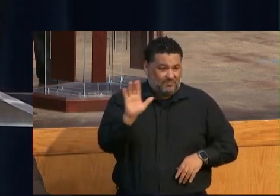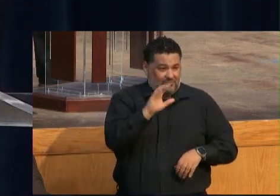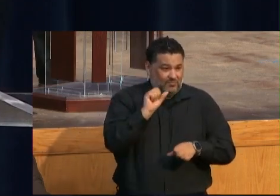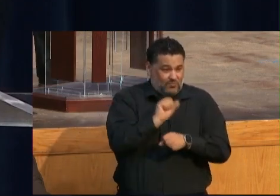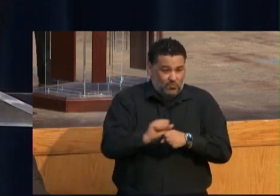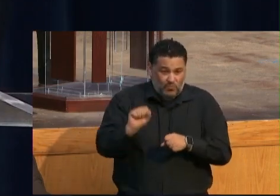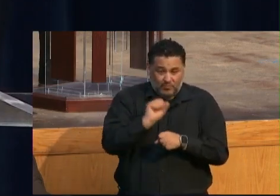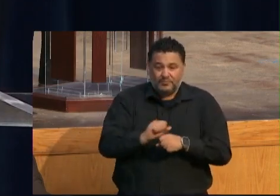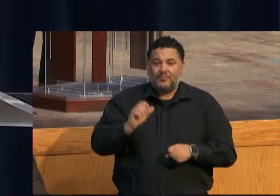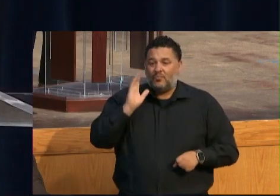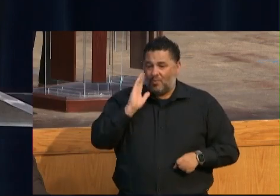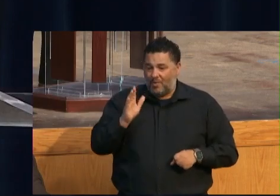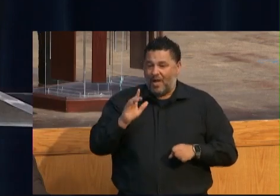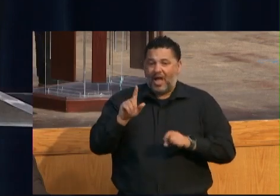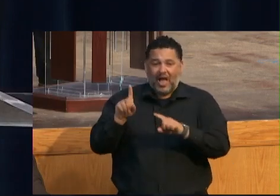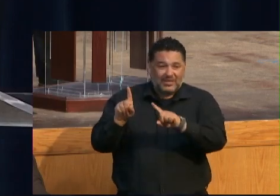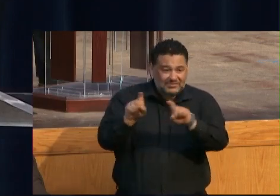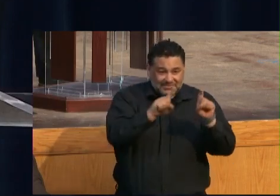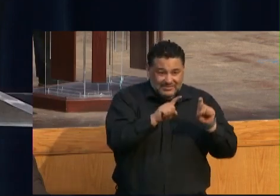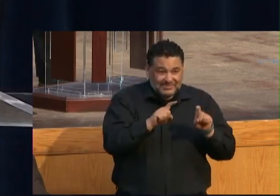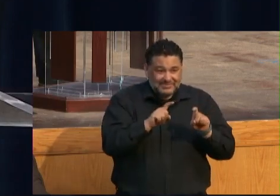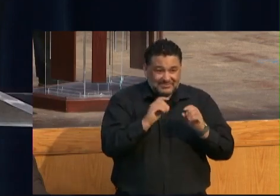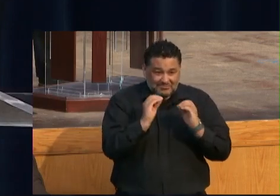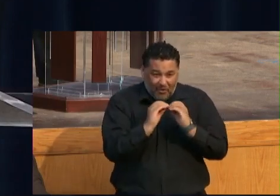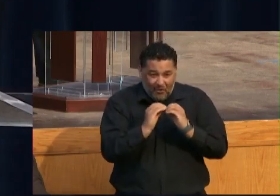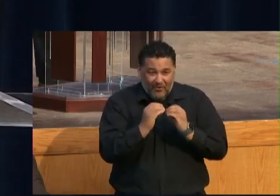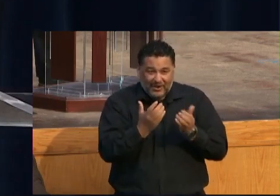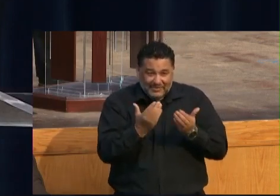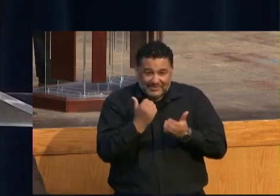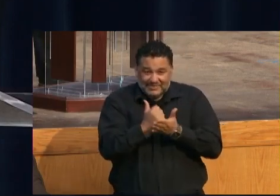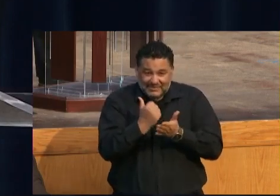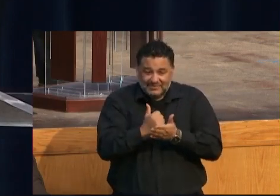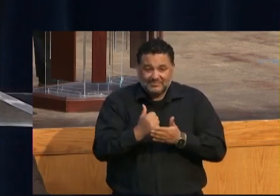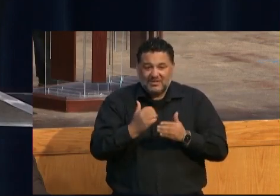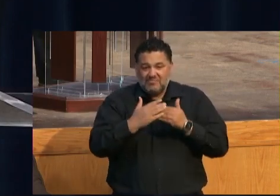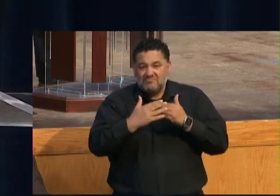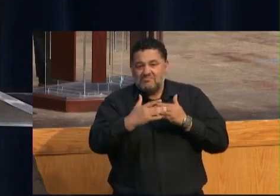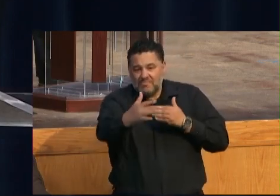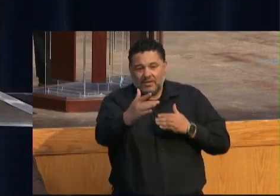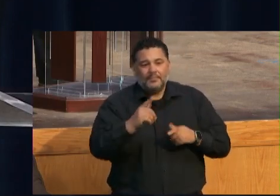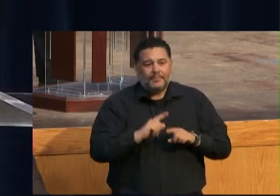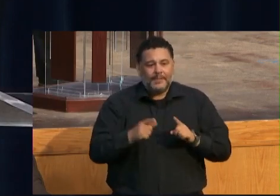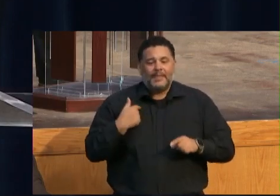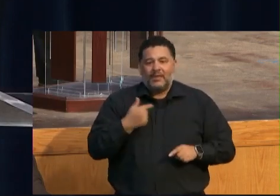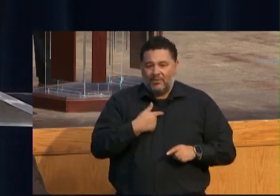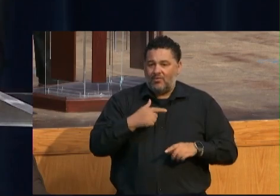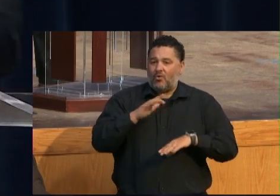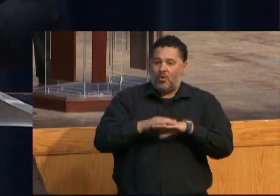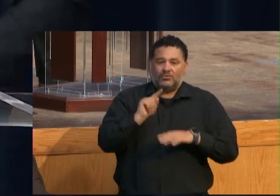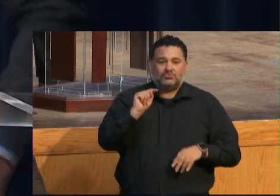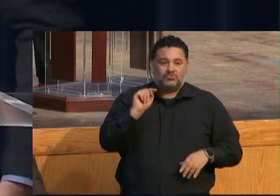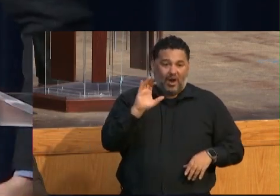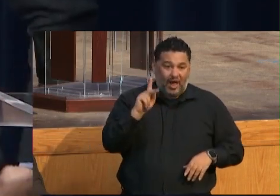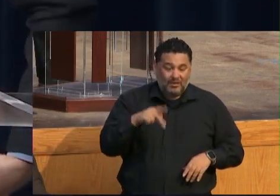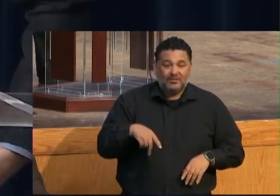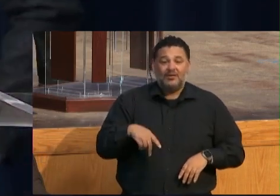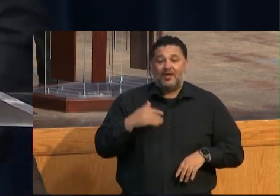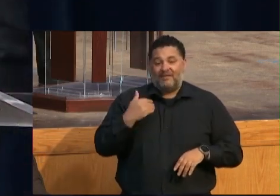I will be asking for more of it, as we go along, but we're on track. We have our drafts ready.